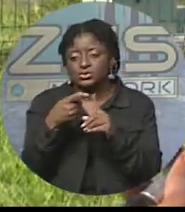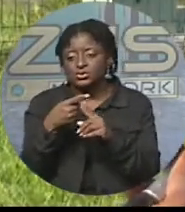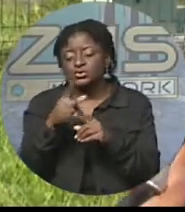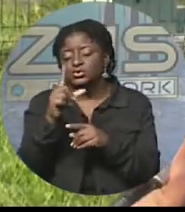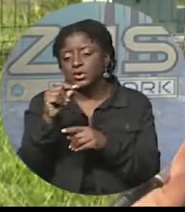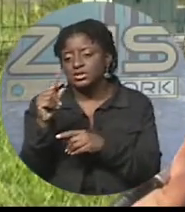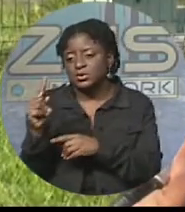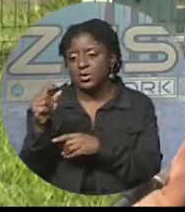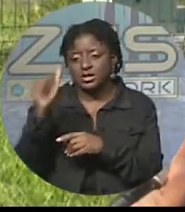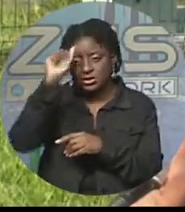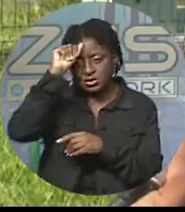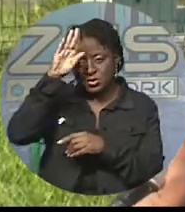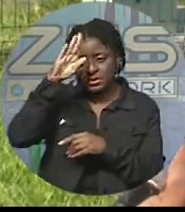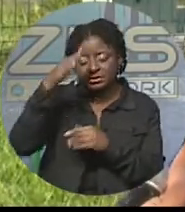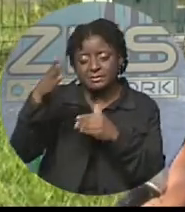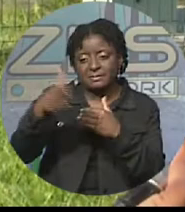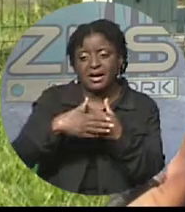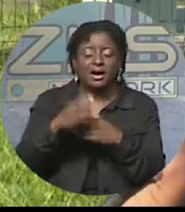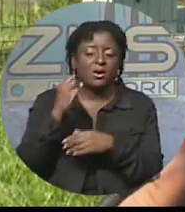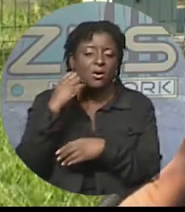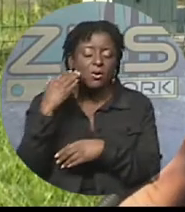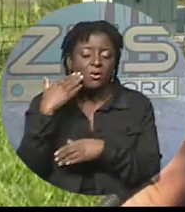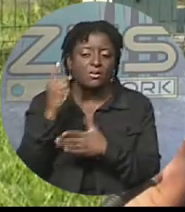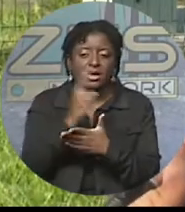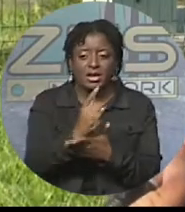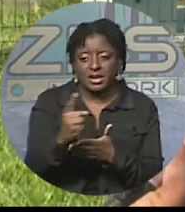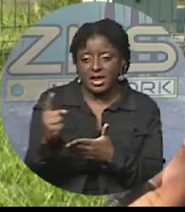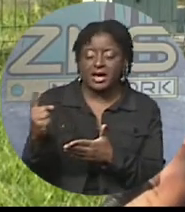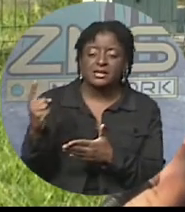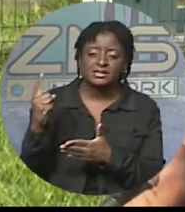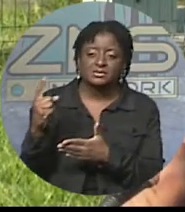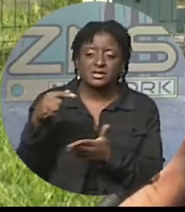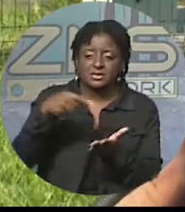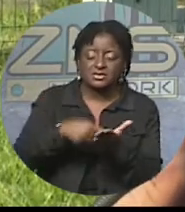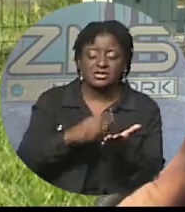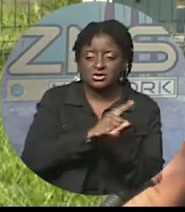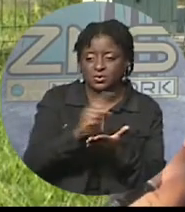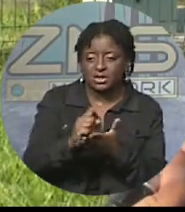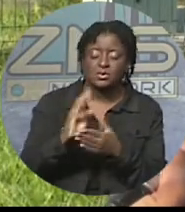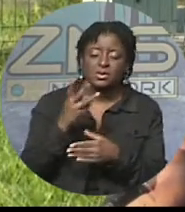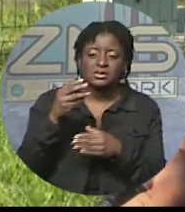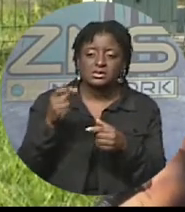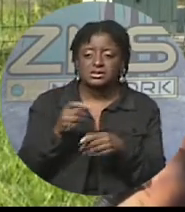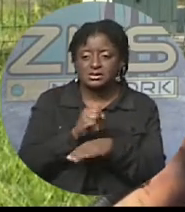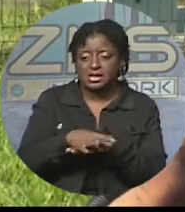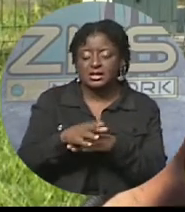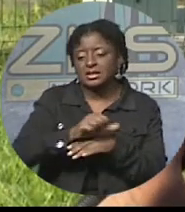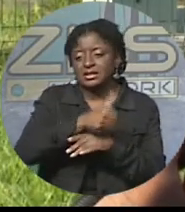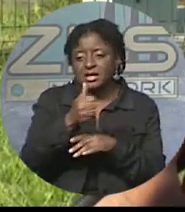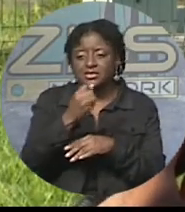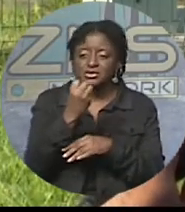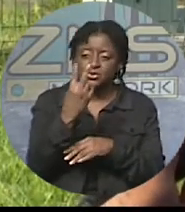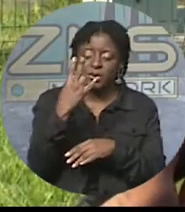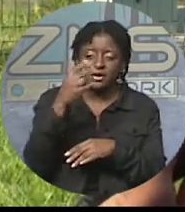home also last weekend. This week on Wednesday, we'll be sending another 12 or so Cuban back